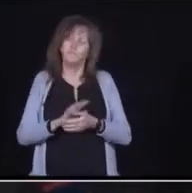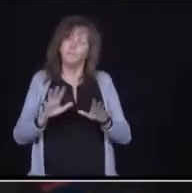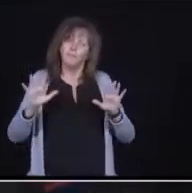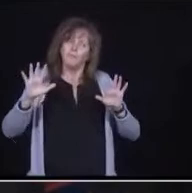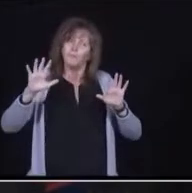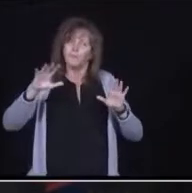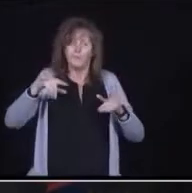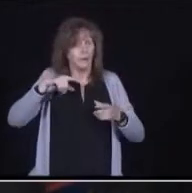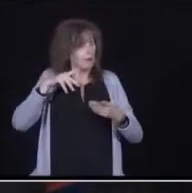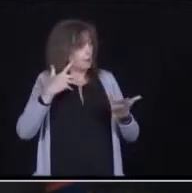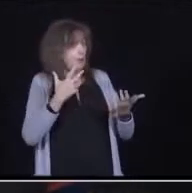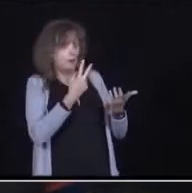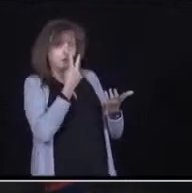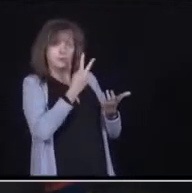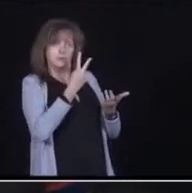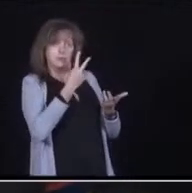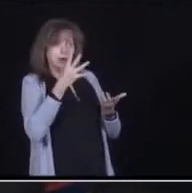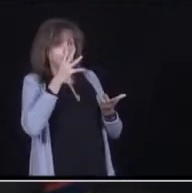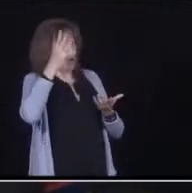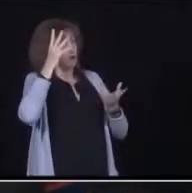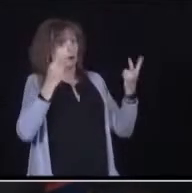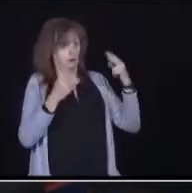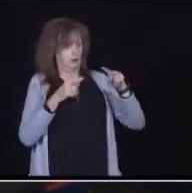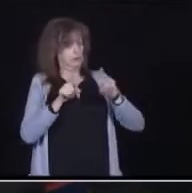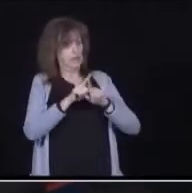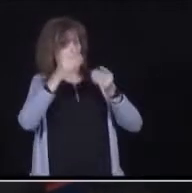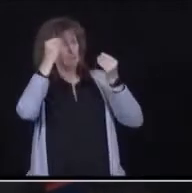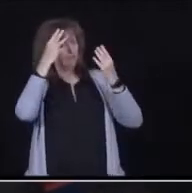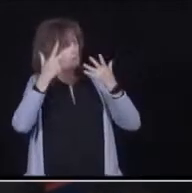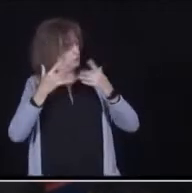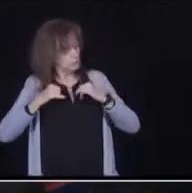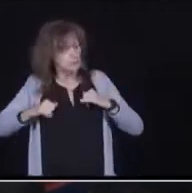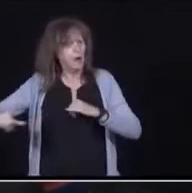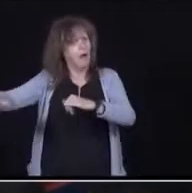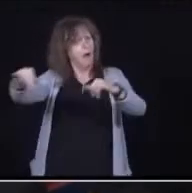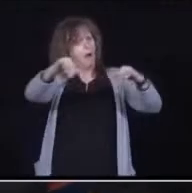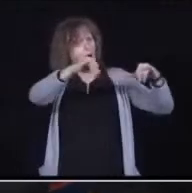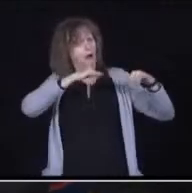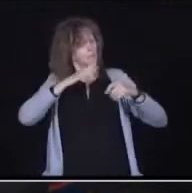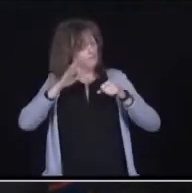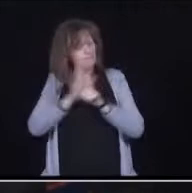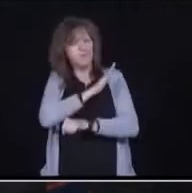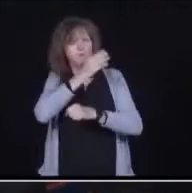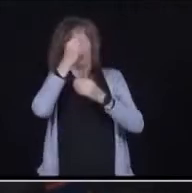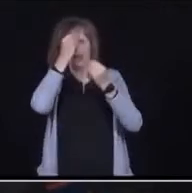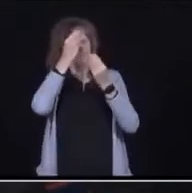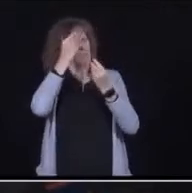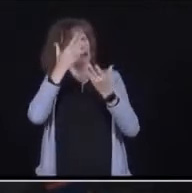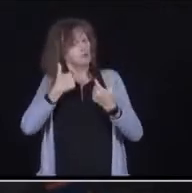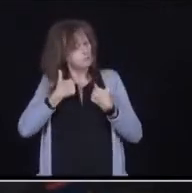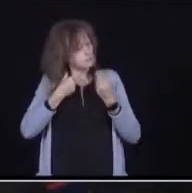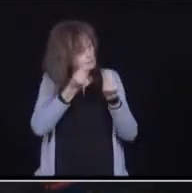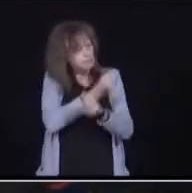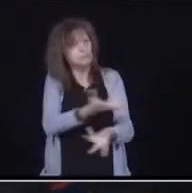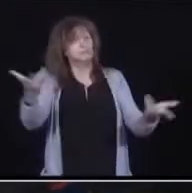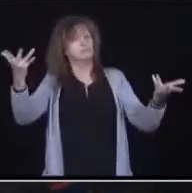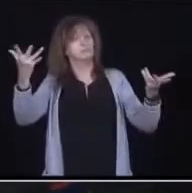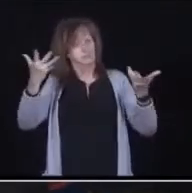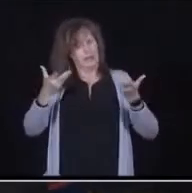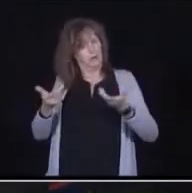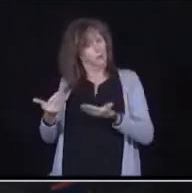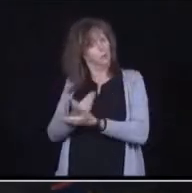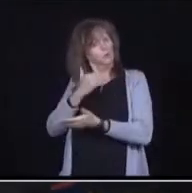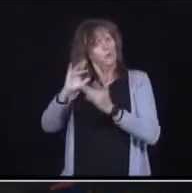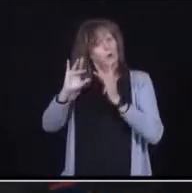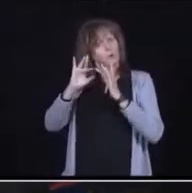same information I see. I want them to know what I know. That's why we launched a new online case tracker for